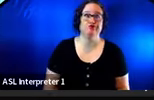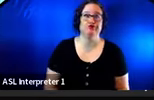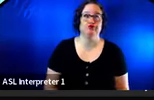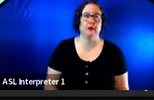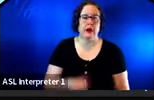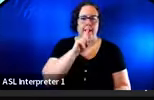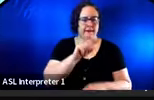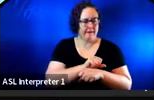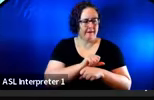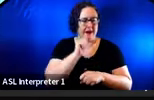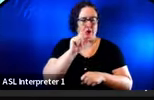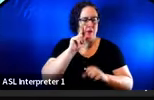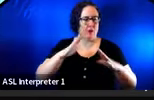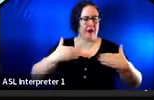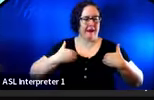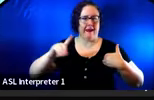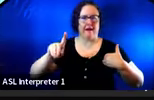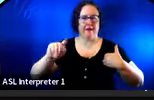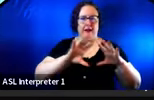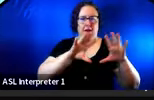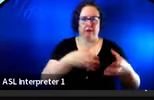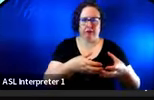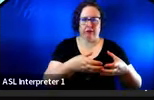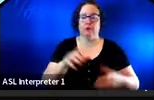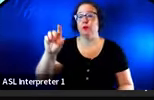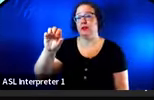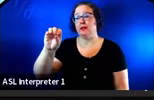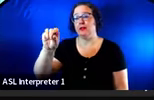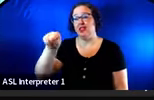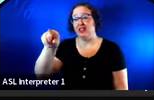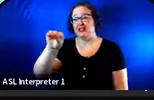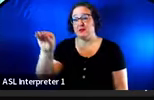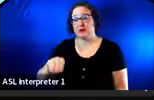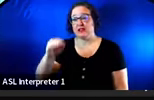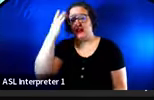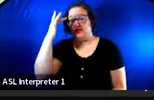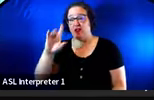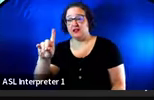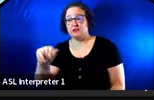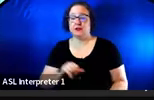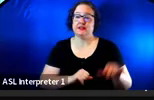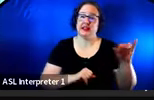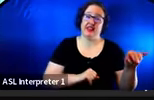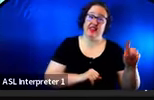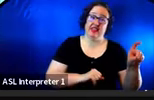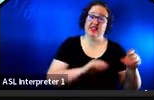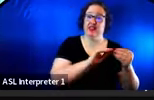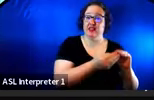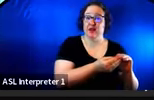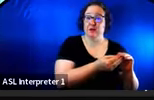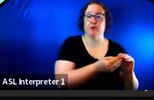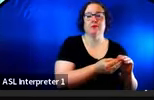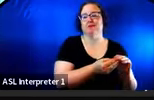we have a data set to show like, oh, X amount with cognitive disabilities and Y amount with physical disabilities, because they